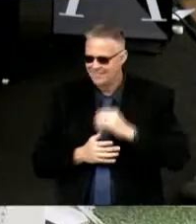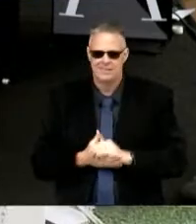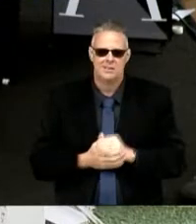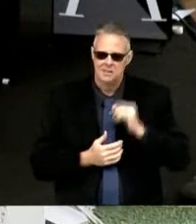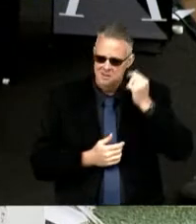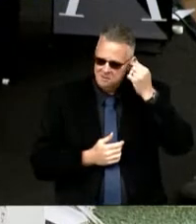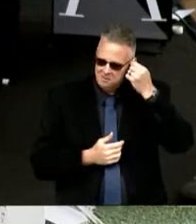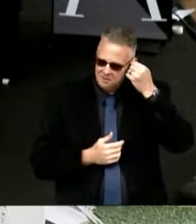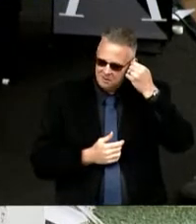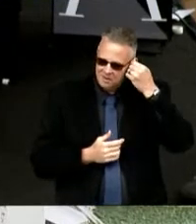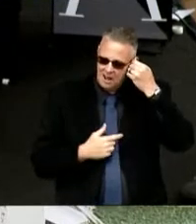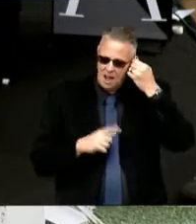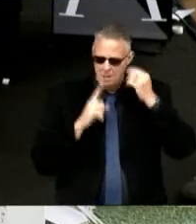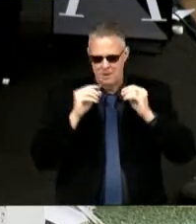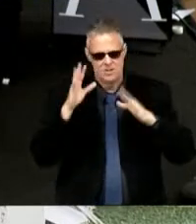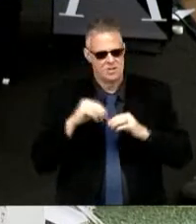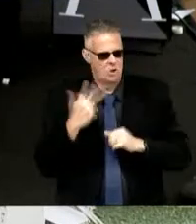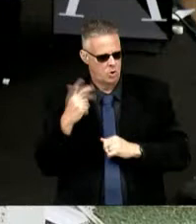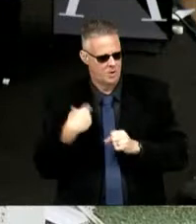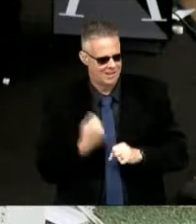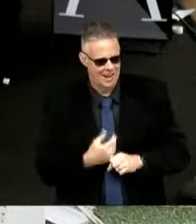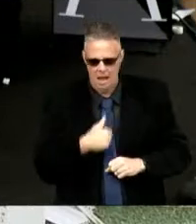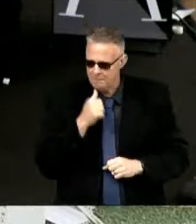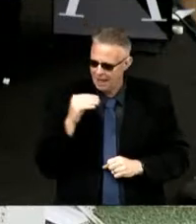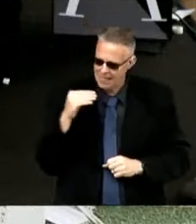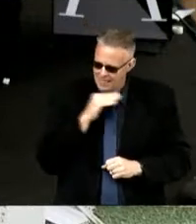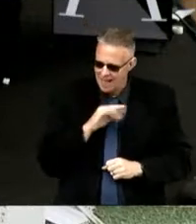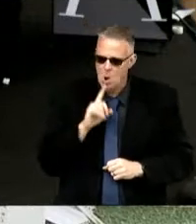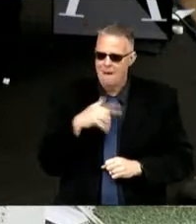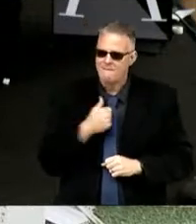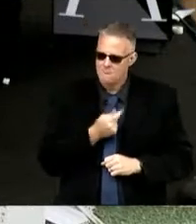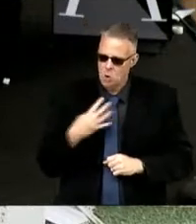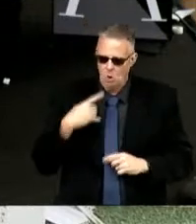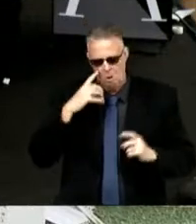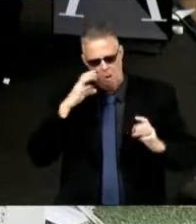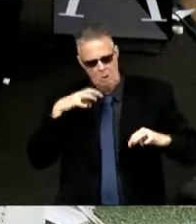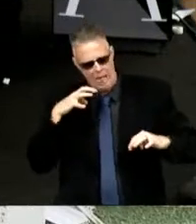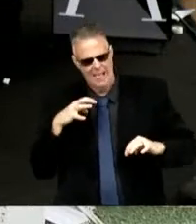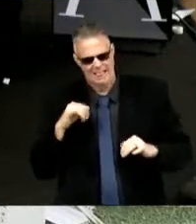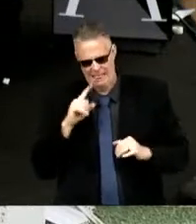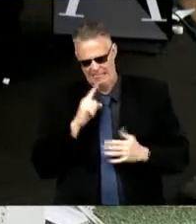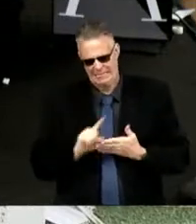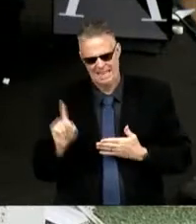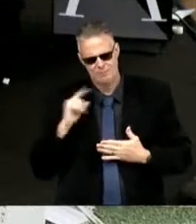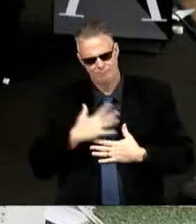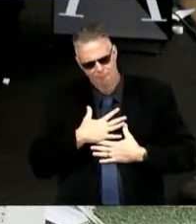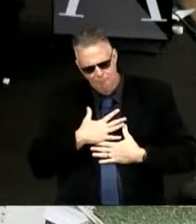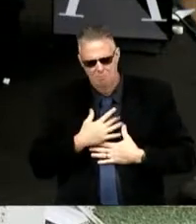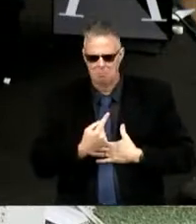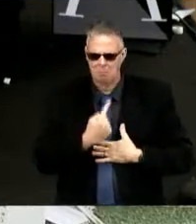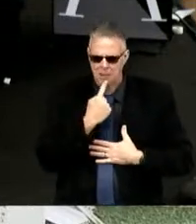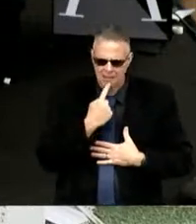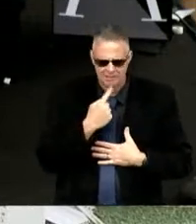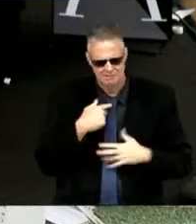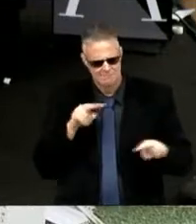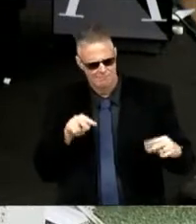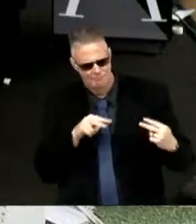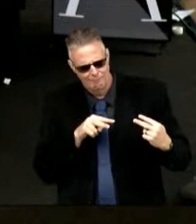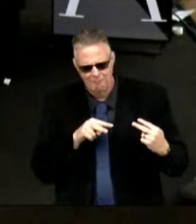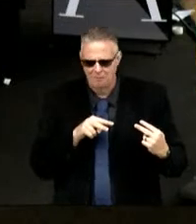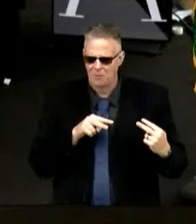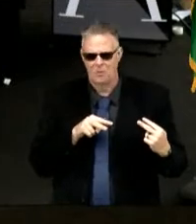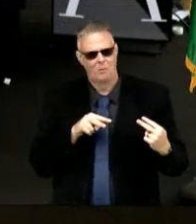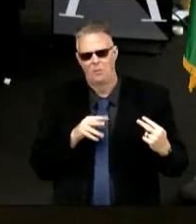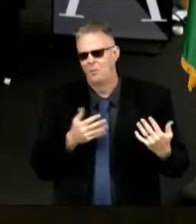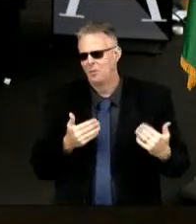I've been a teacher for 3 years, I'm not going to lie, we've had a few cries together this last week, and it's just like we can hardly be around